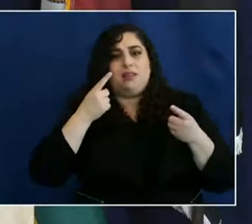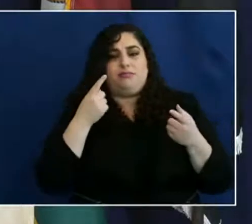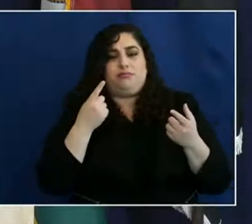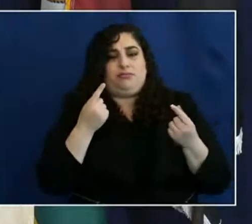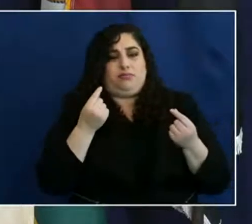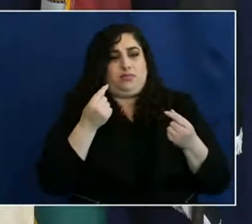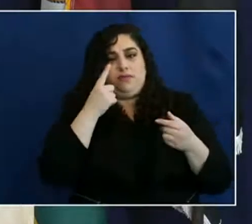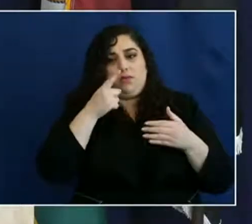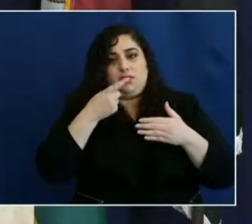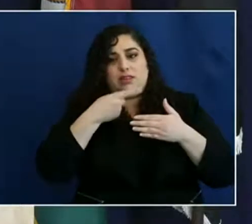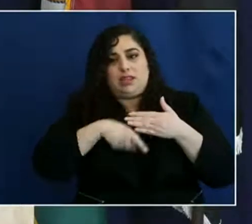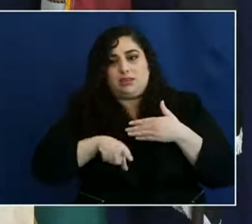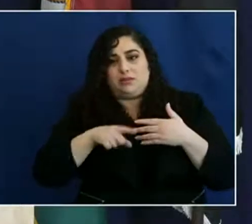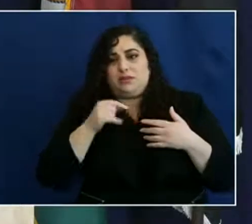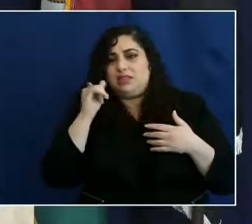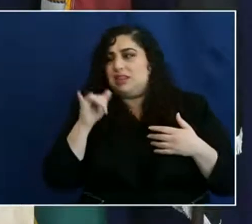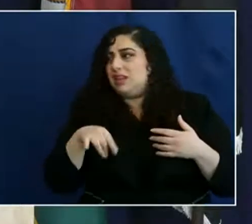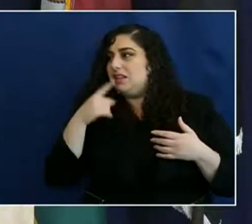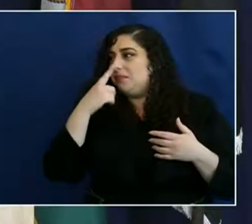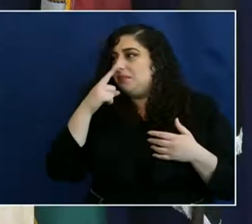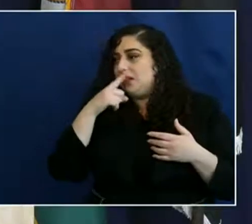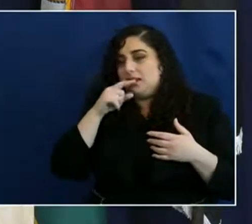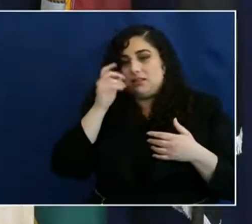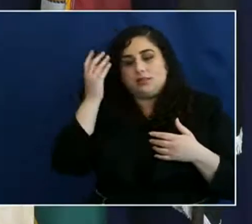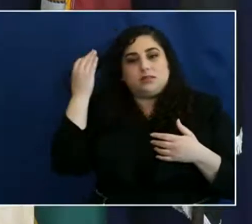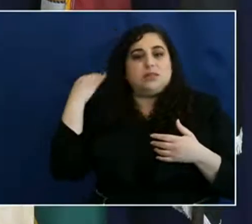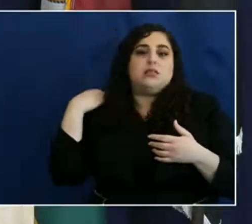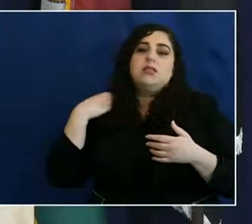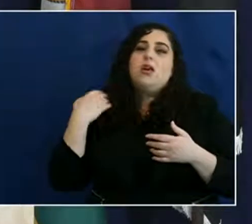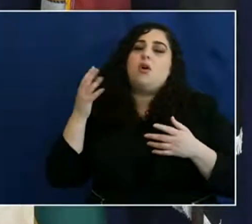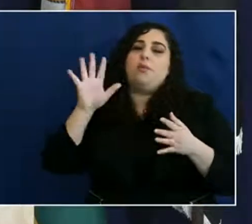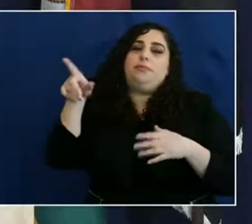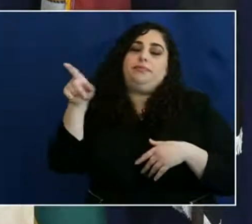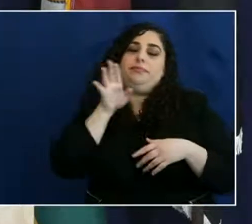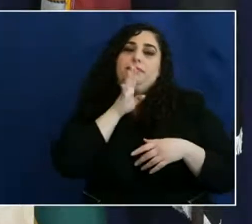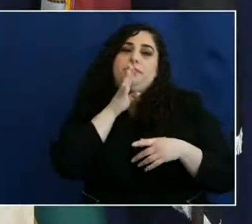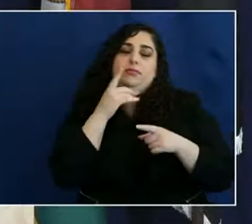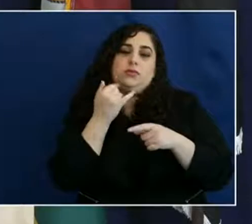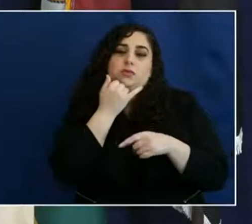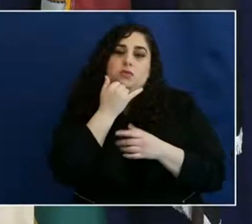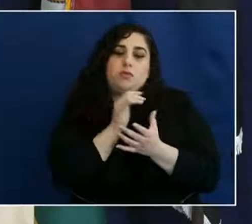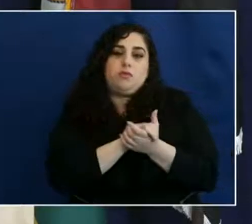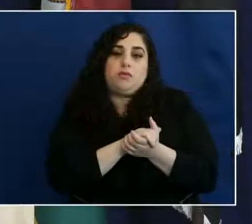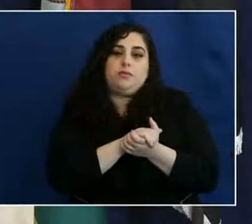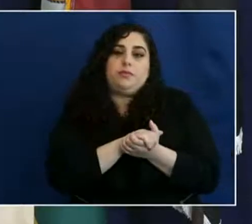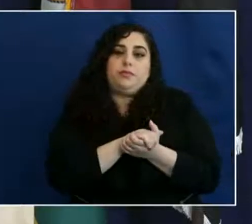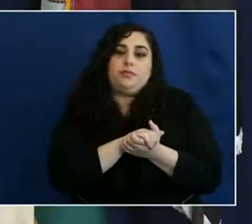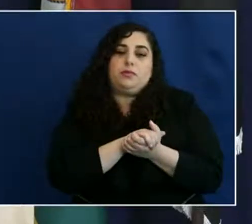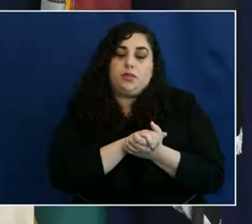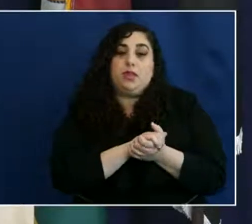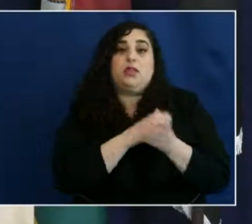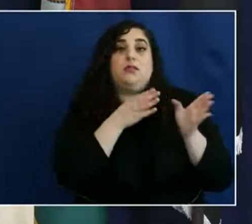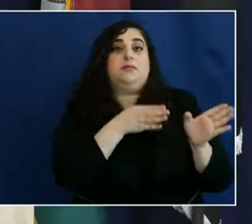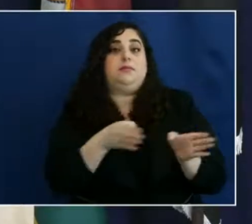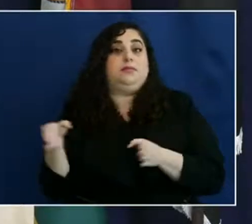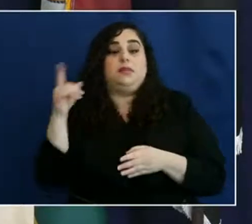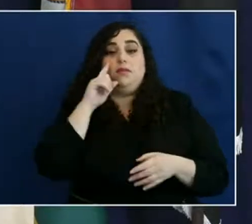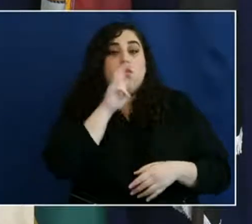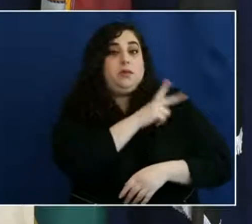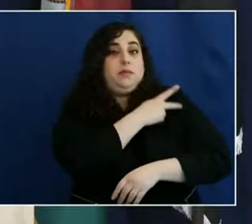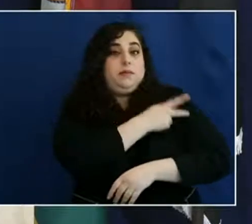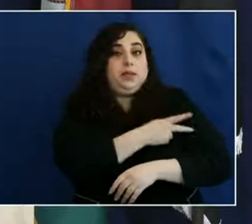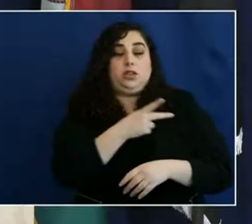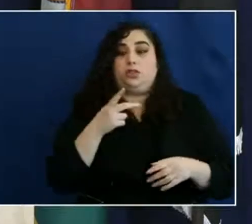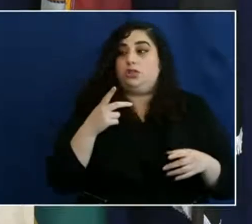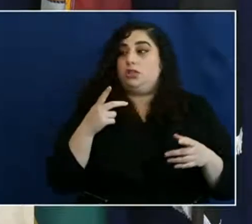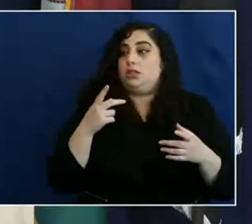You can go ahead and read the second question. The second one. How is the county planning to manage the influx of eligible patients with the 50 and older group and the number of